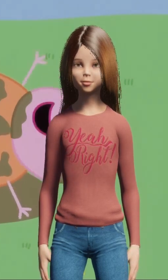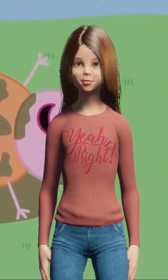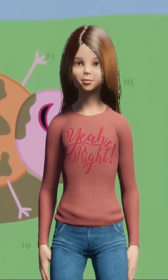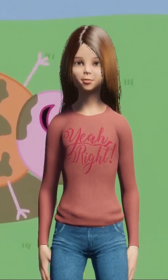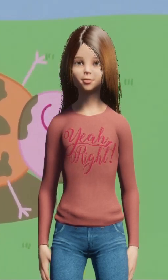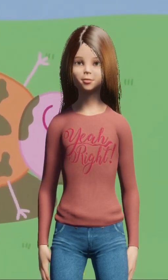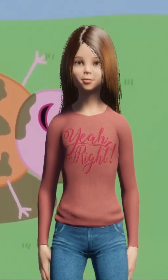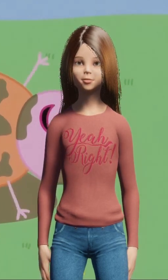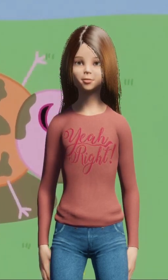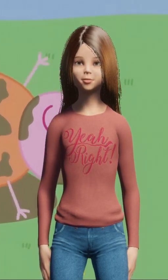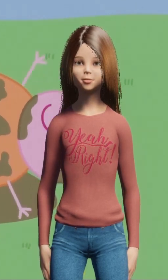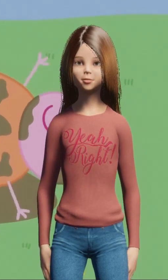I we're gonna farmer. farmer. Do know do? What's just Ramsvemotot?